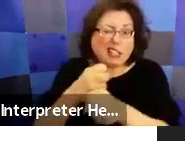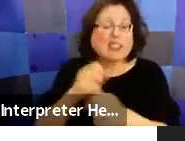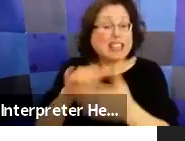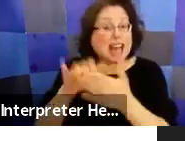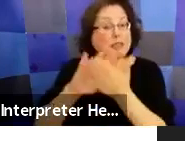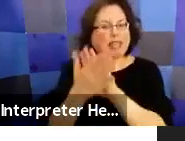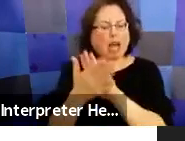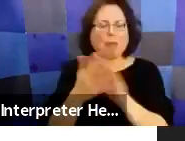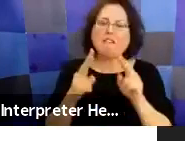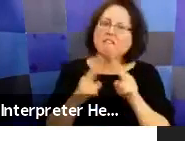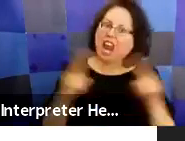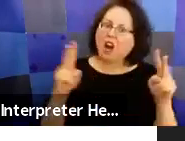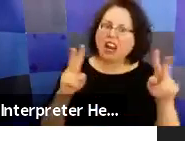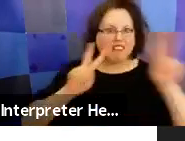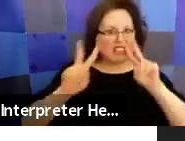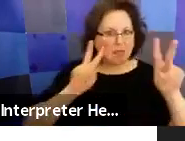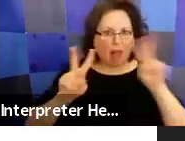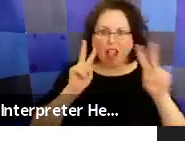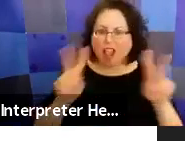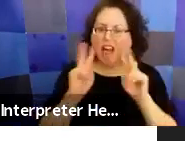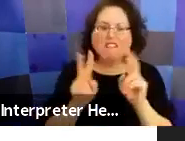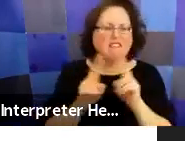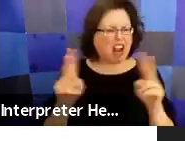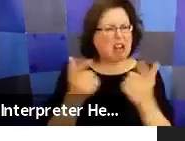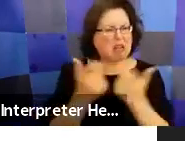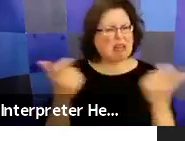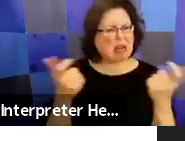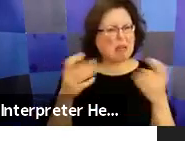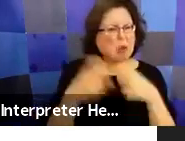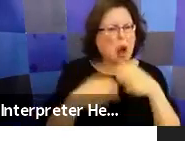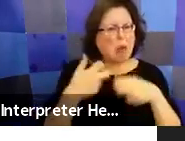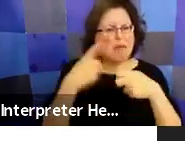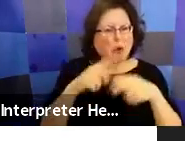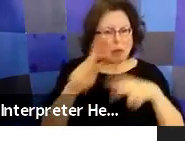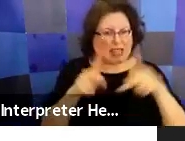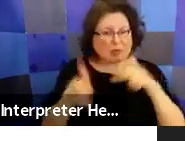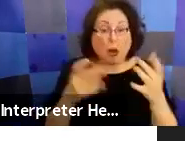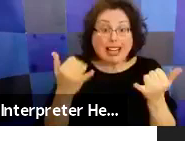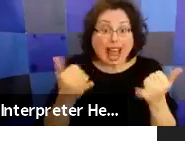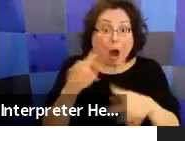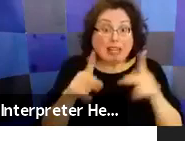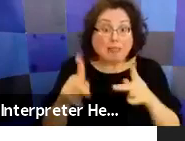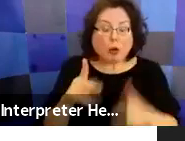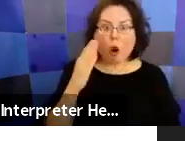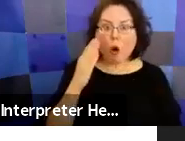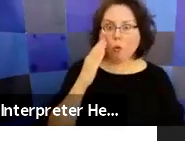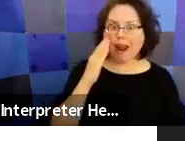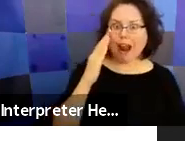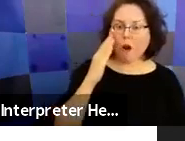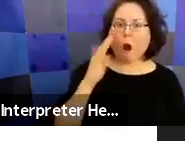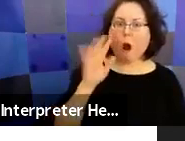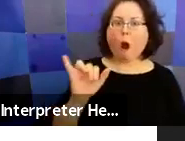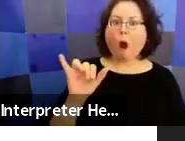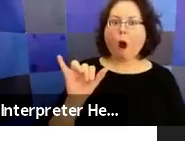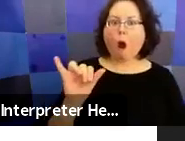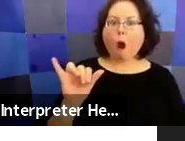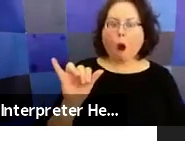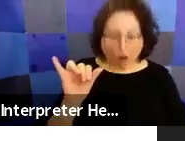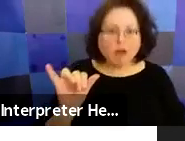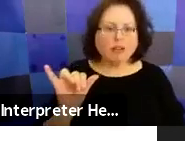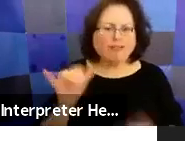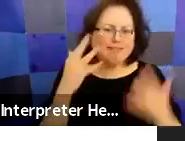a very visible, very tangible problem for people. And suddenly it's on everybody's radar. And that is because